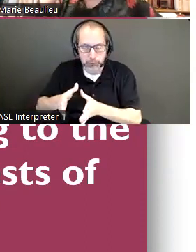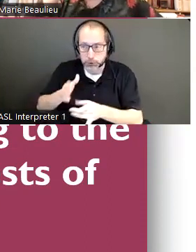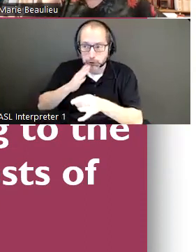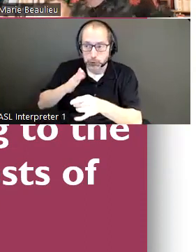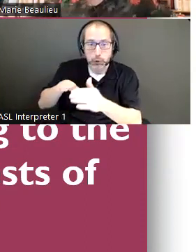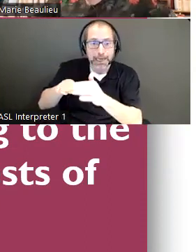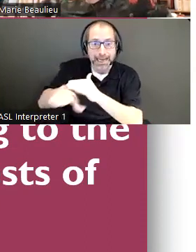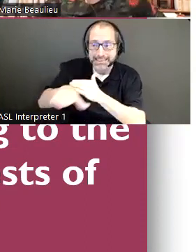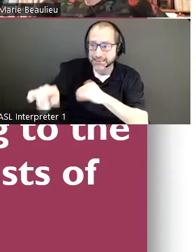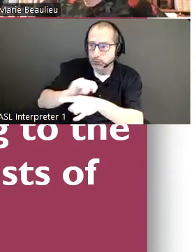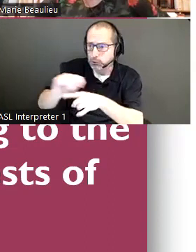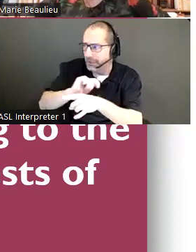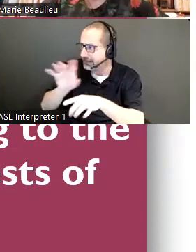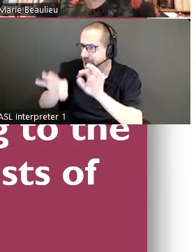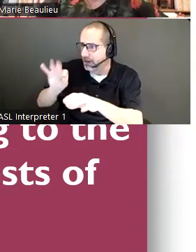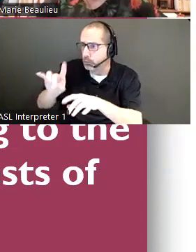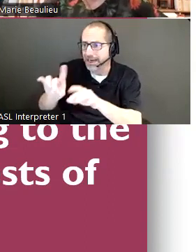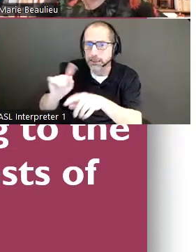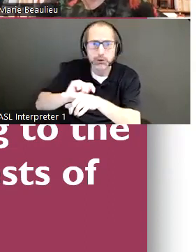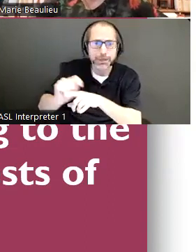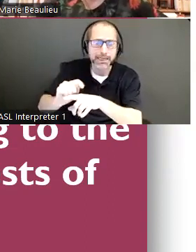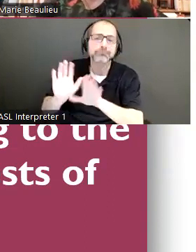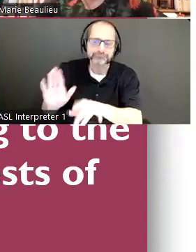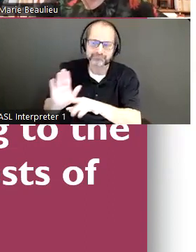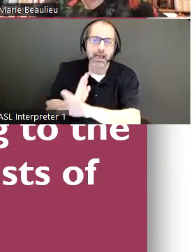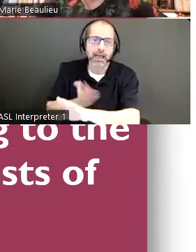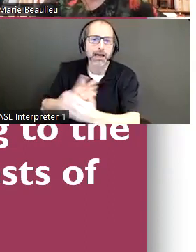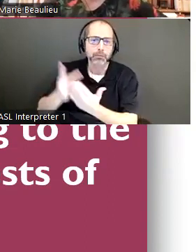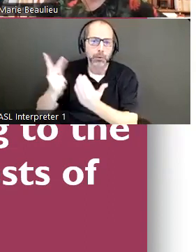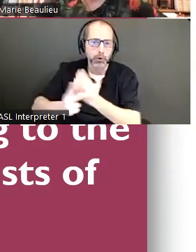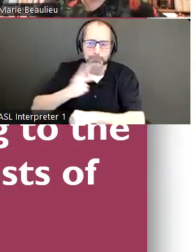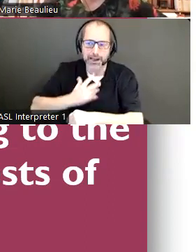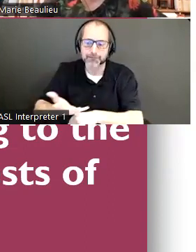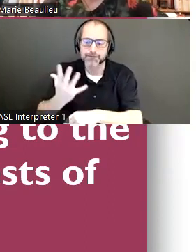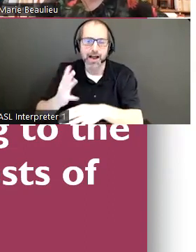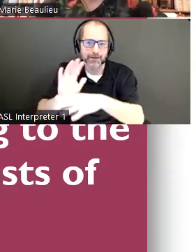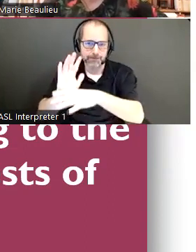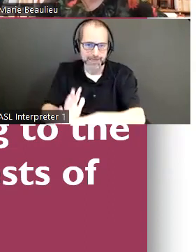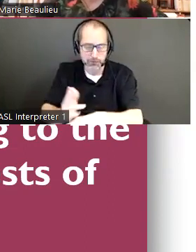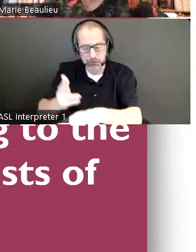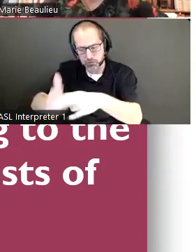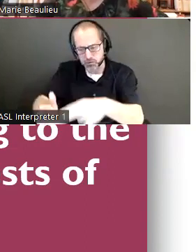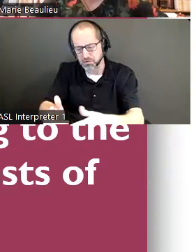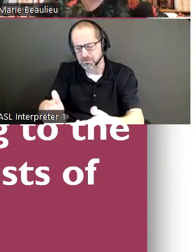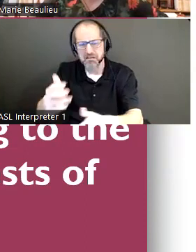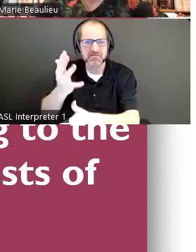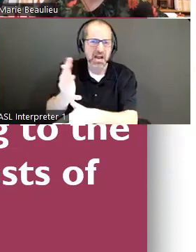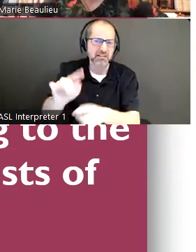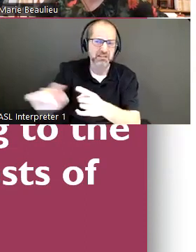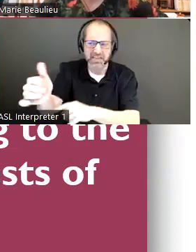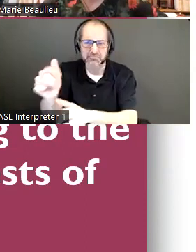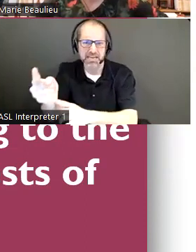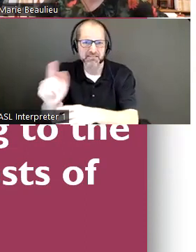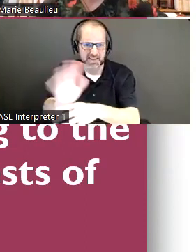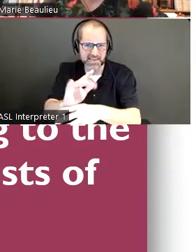always easy, in the program we have developed 5 short training videos lasting 5 to 10 minutes. And all videos are free